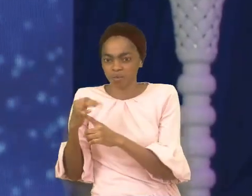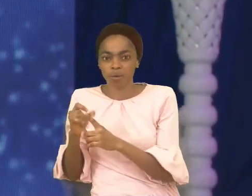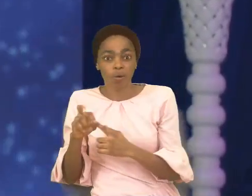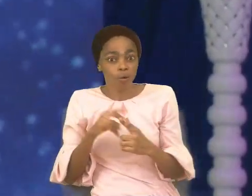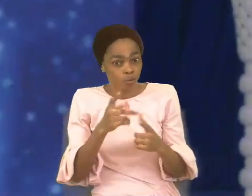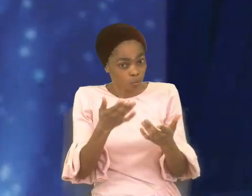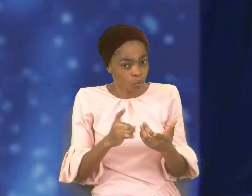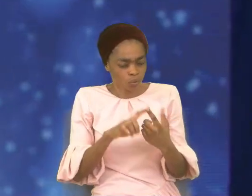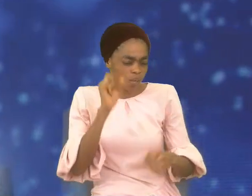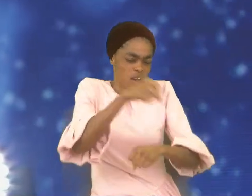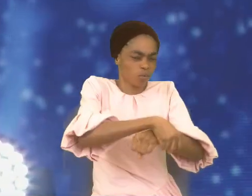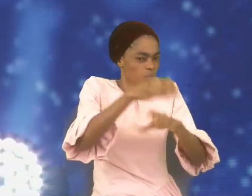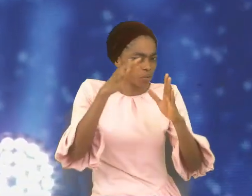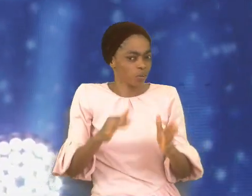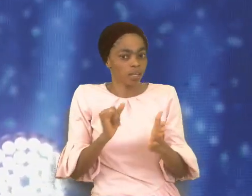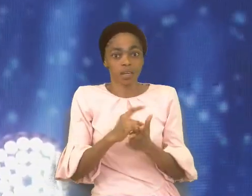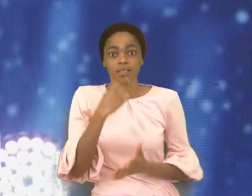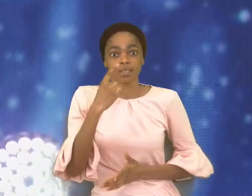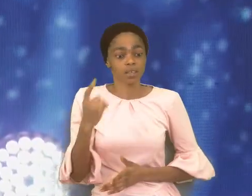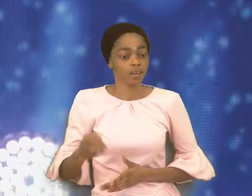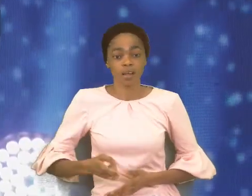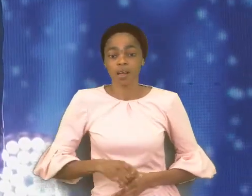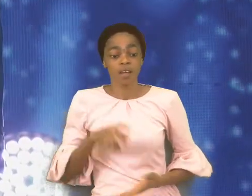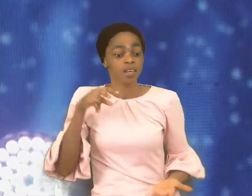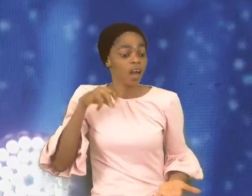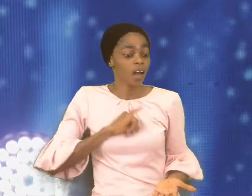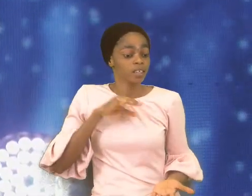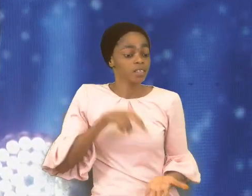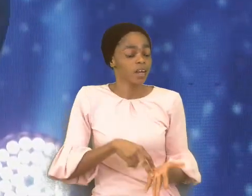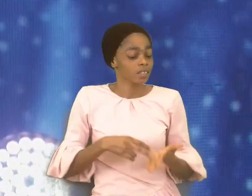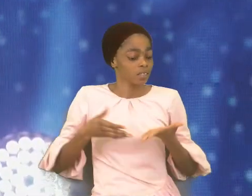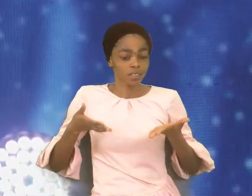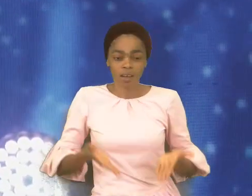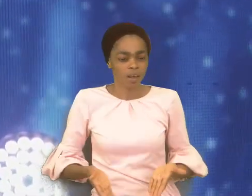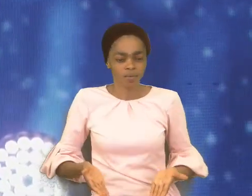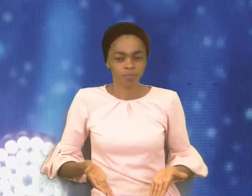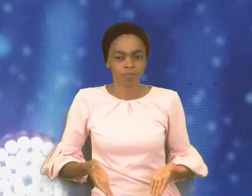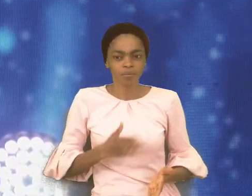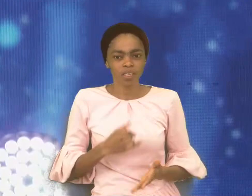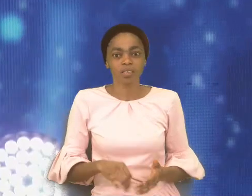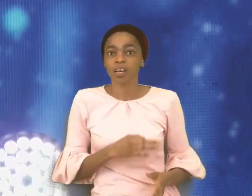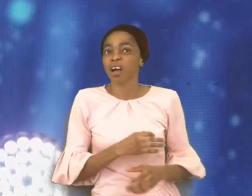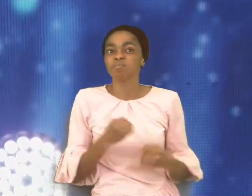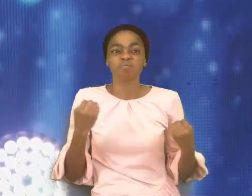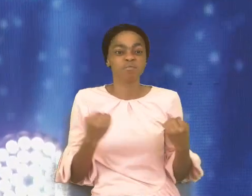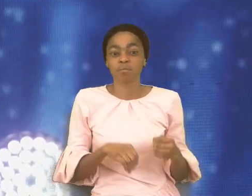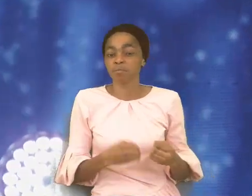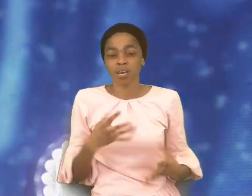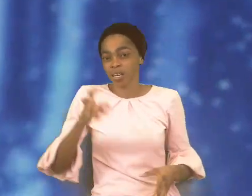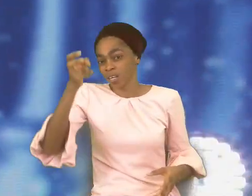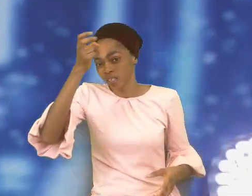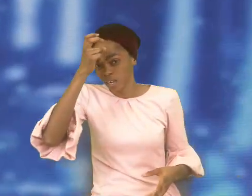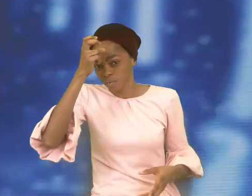stand. There may be as many devils as there are tiles on the ground, but here is my conviction,